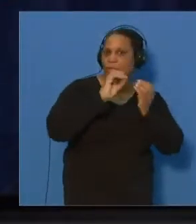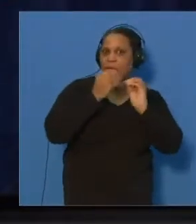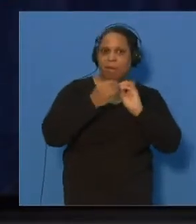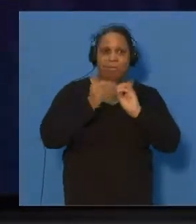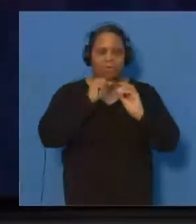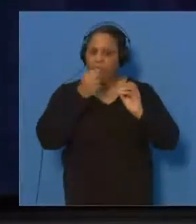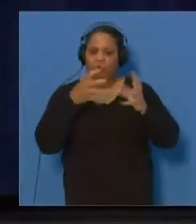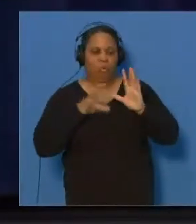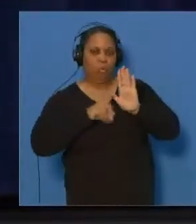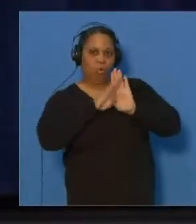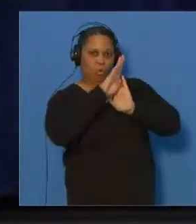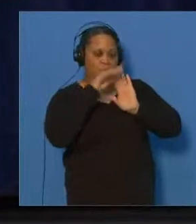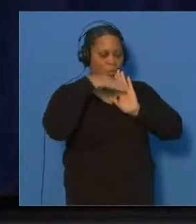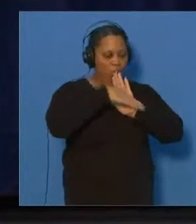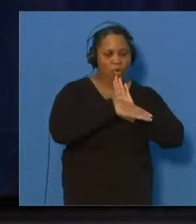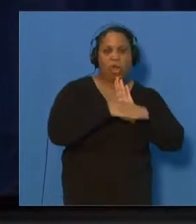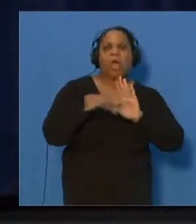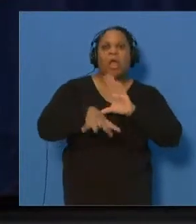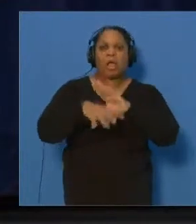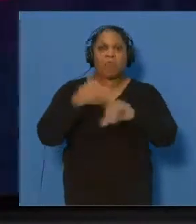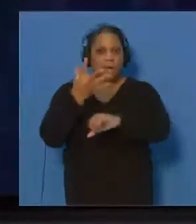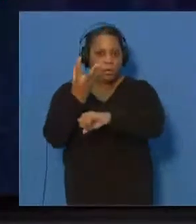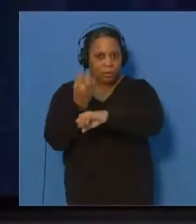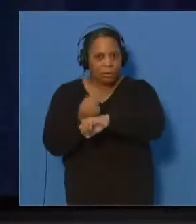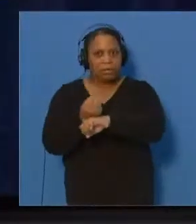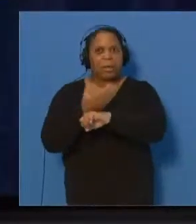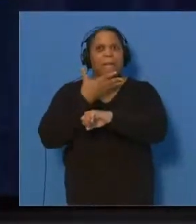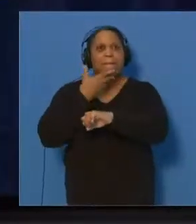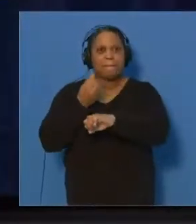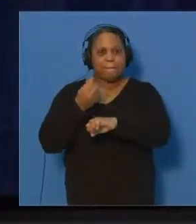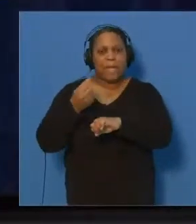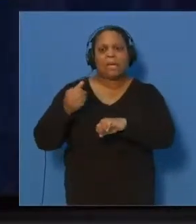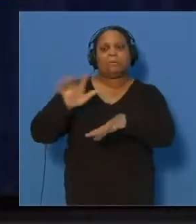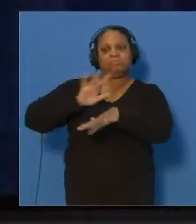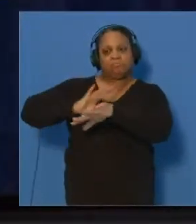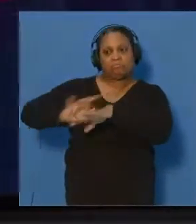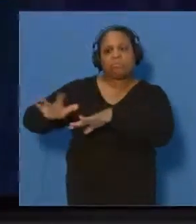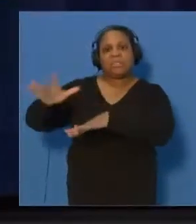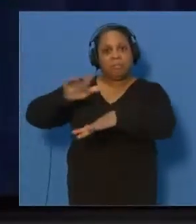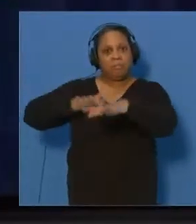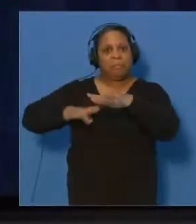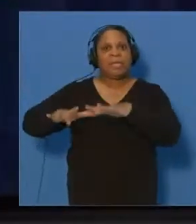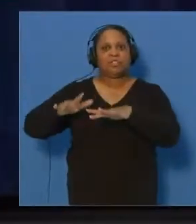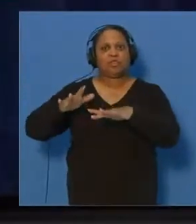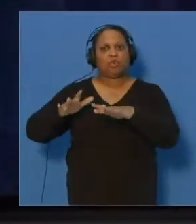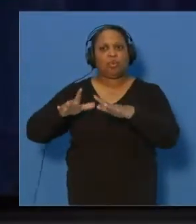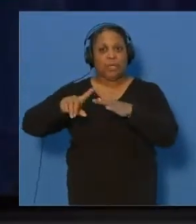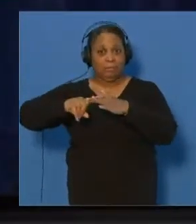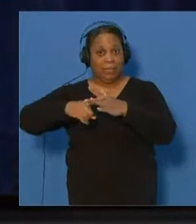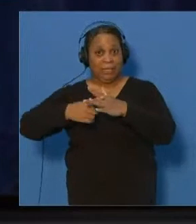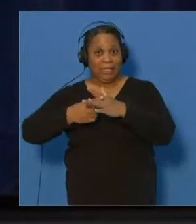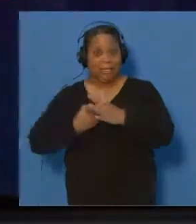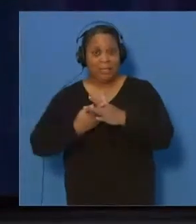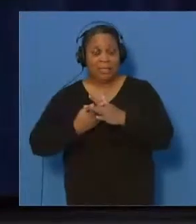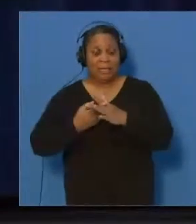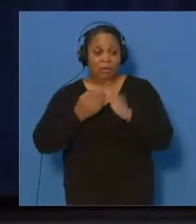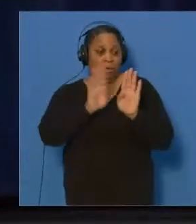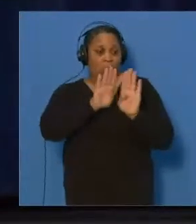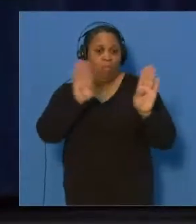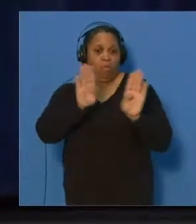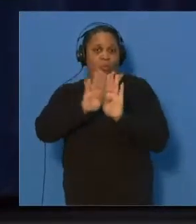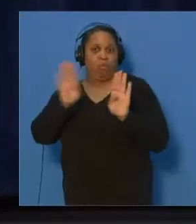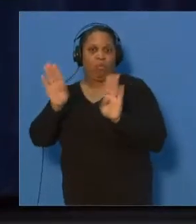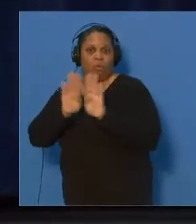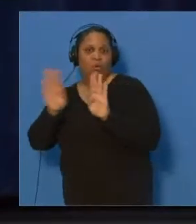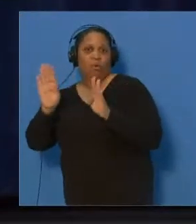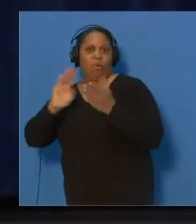out of these 2 weeks of shelter in place in a much better space so we can gradually begin to start opening sectors of our economy again.